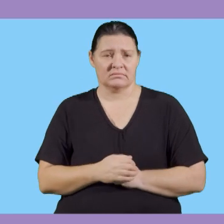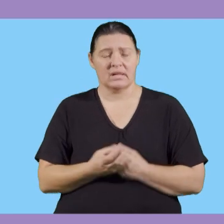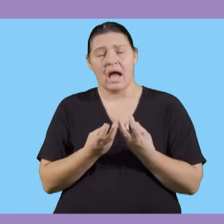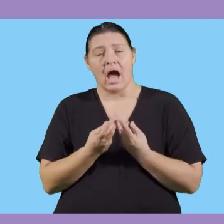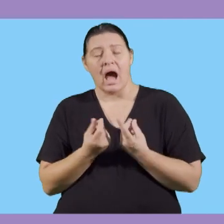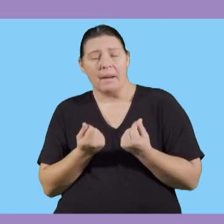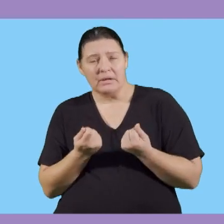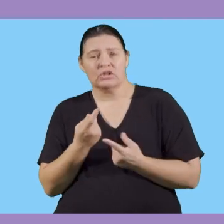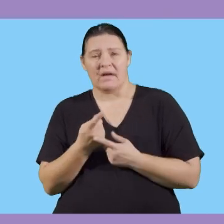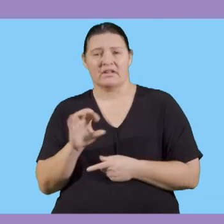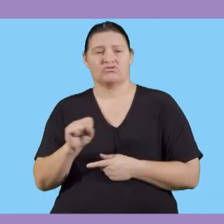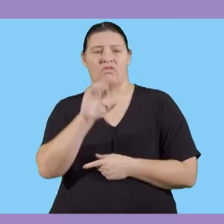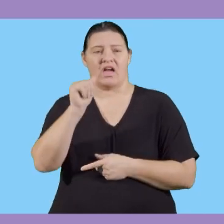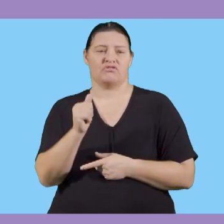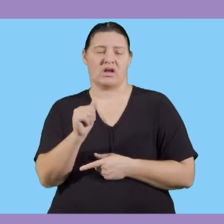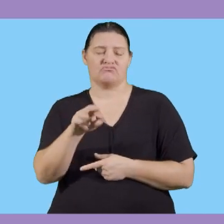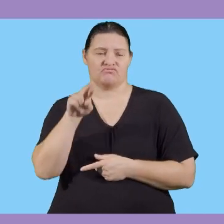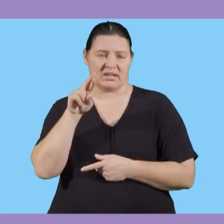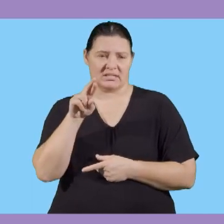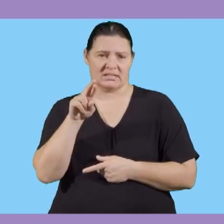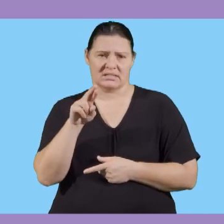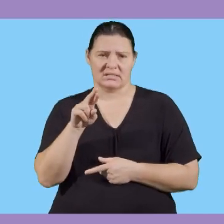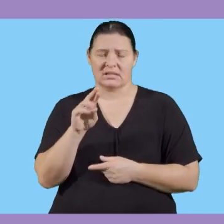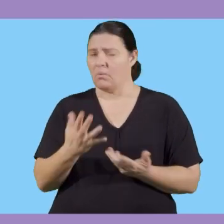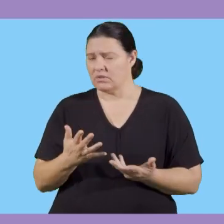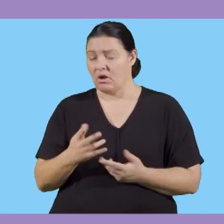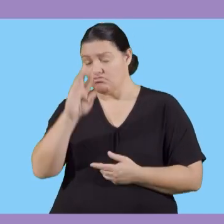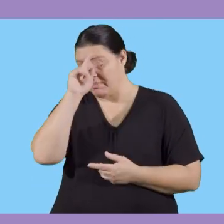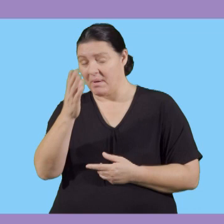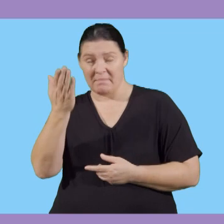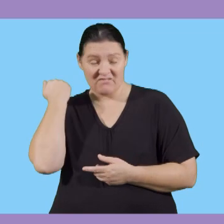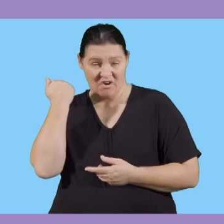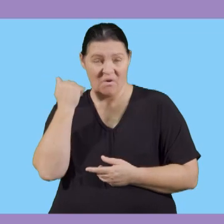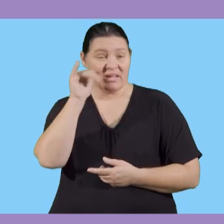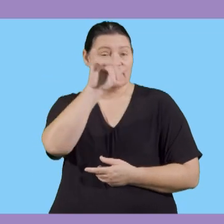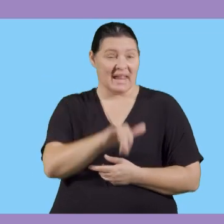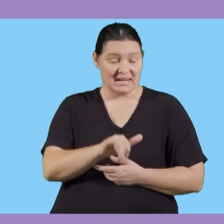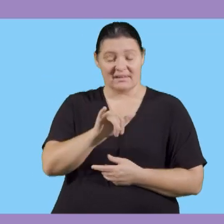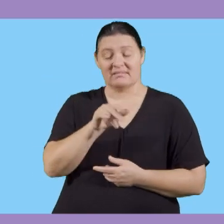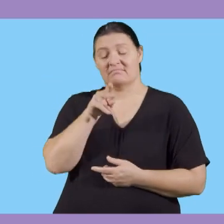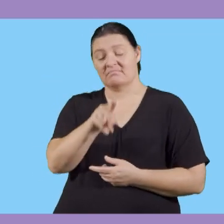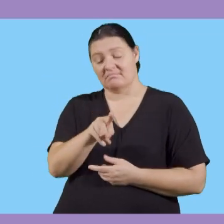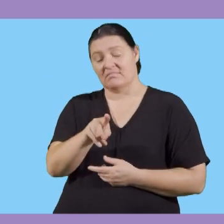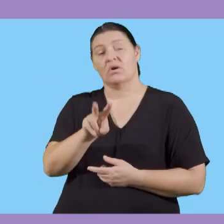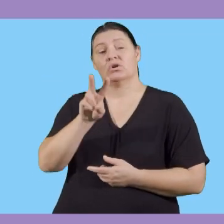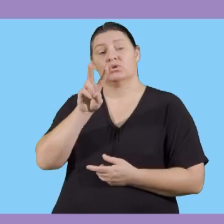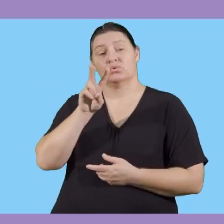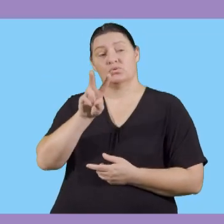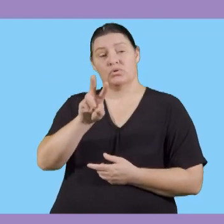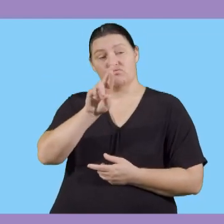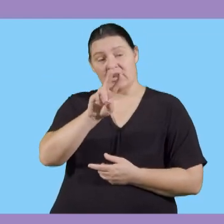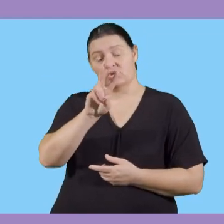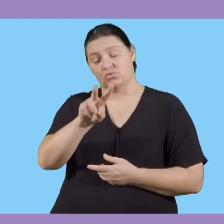How much does he have in South African rands? Now, as a reminder, we had said that 1 yen is